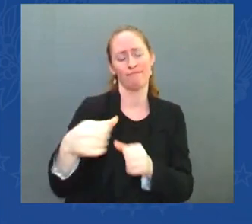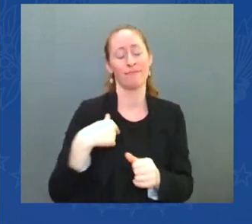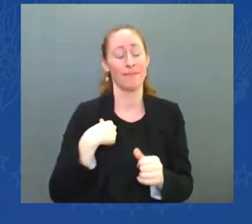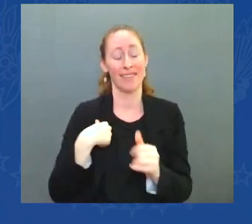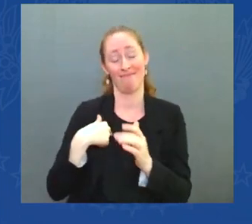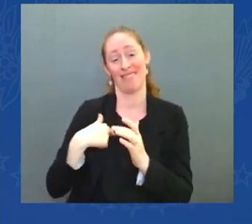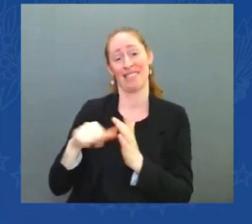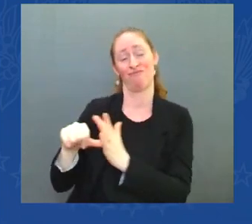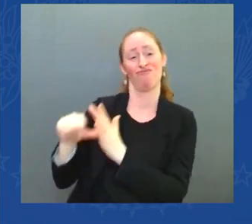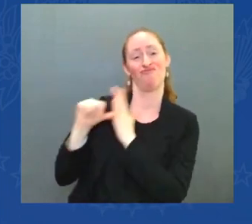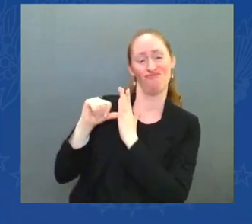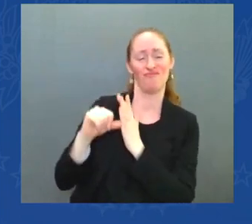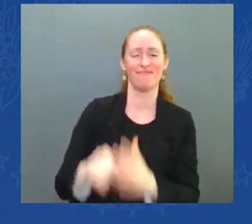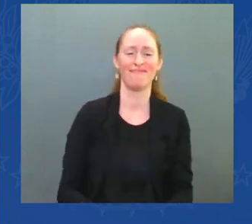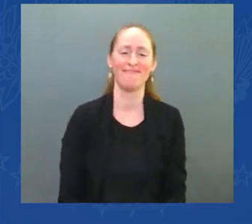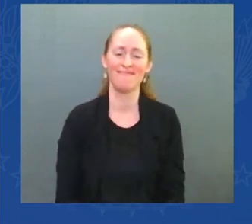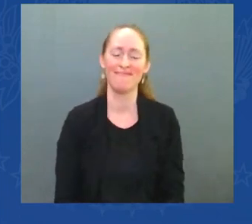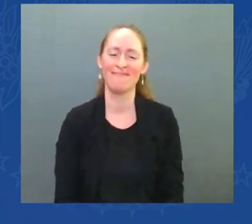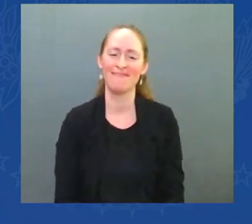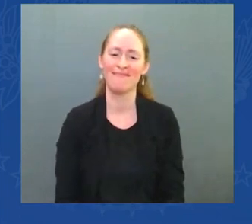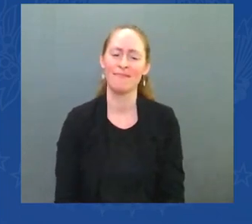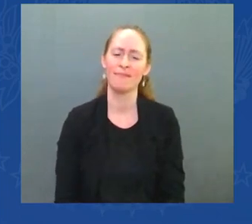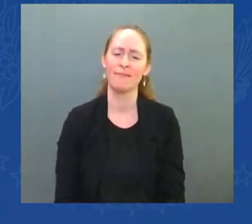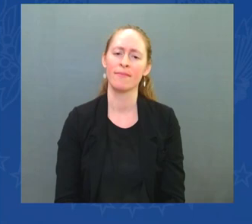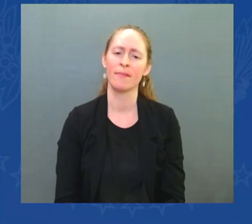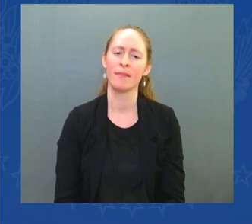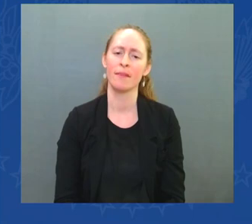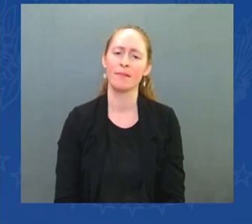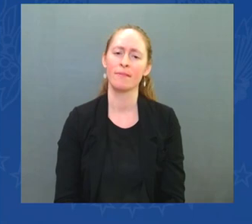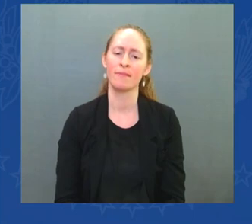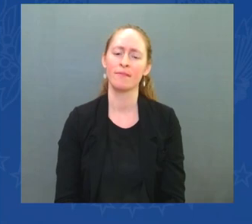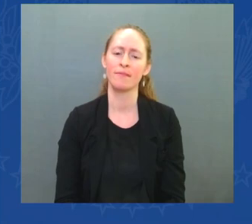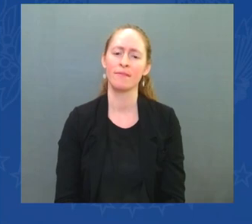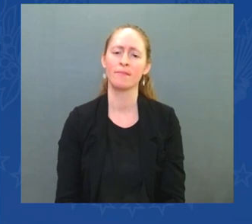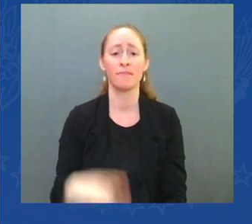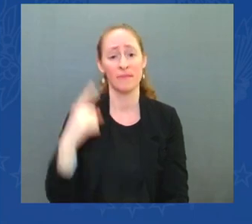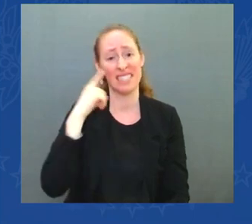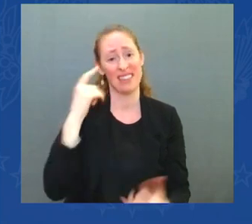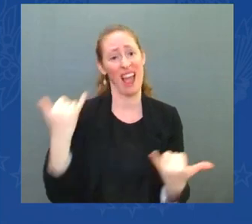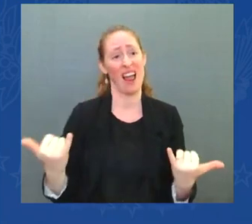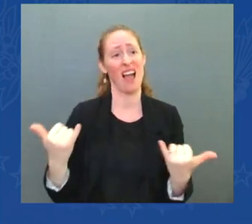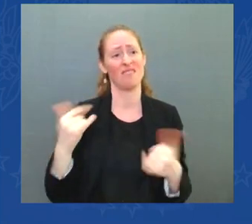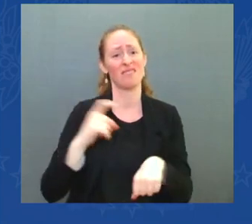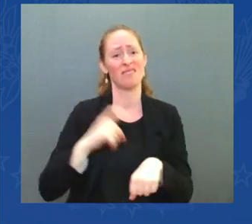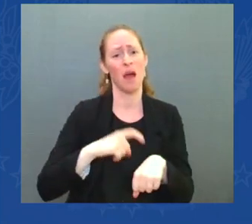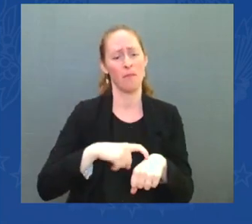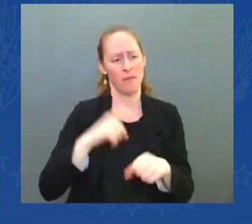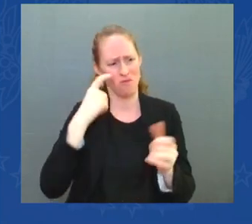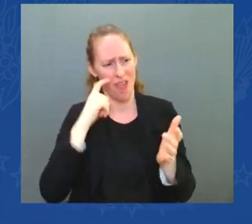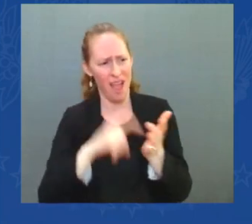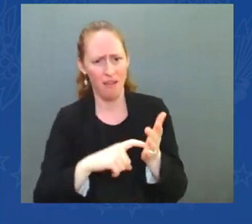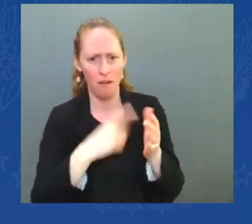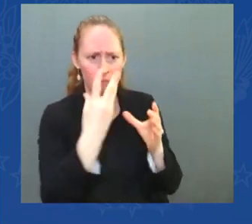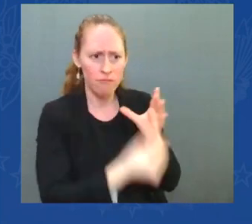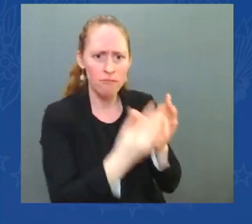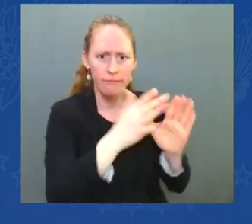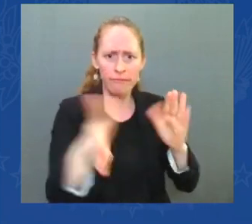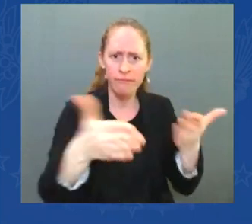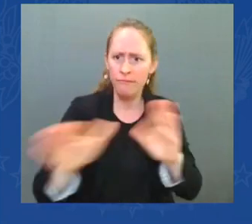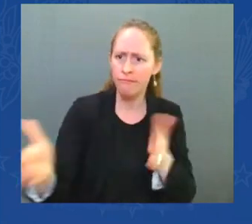loss, that the best way to deal with it is find purpose. And you found real purpose.